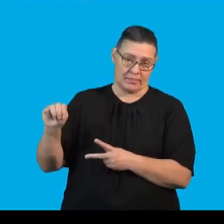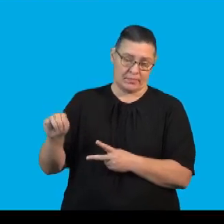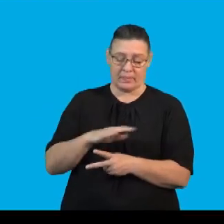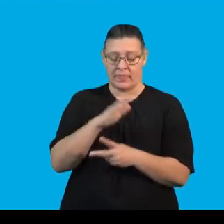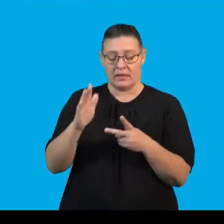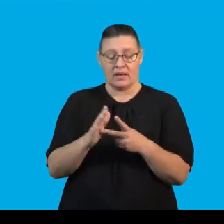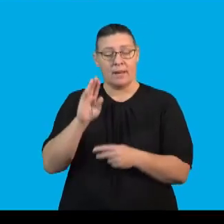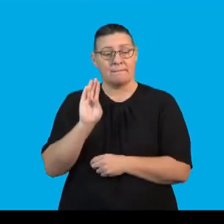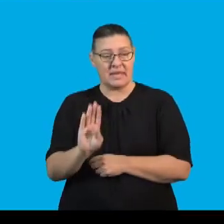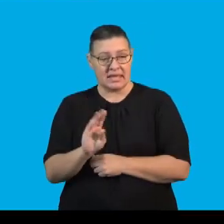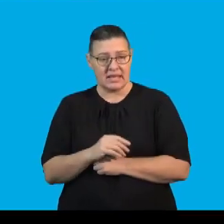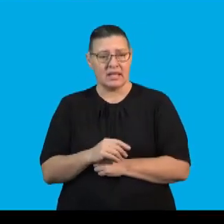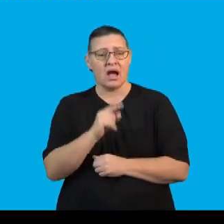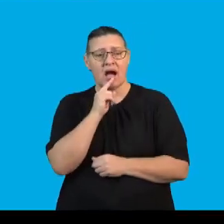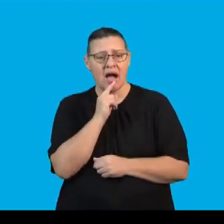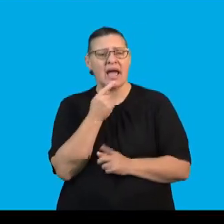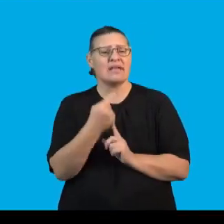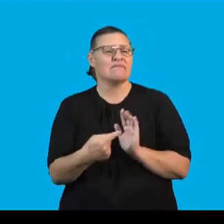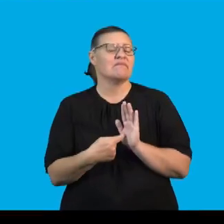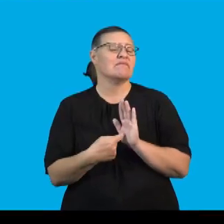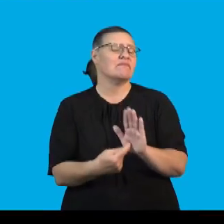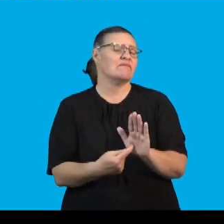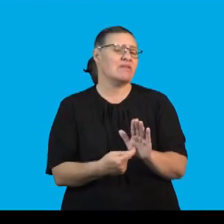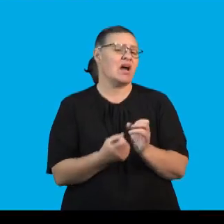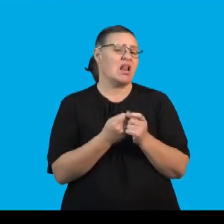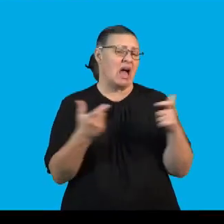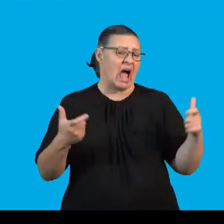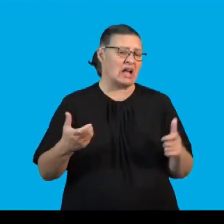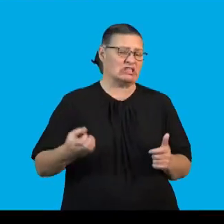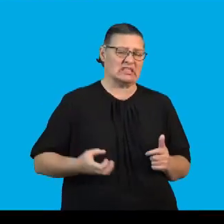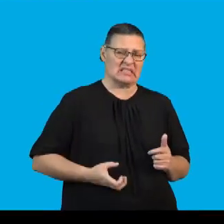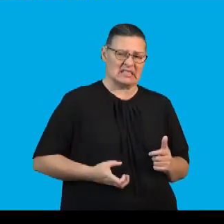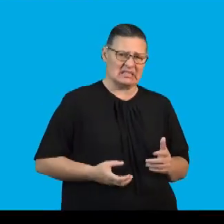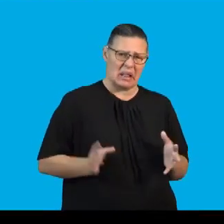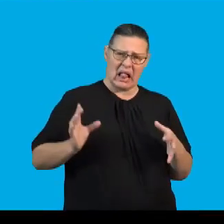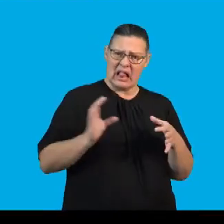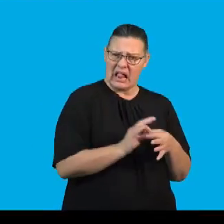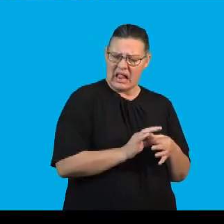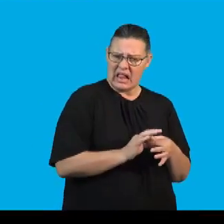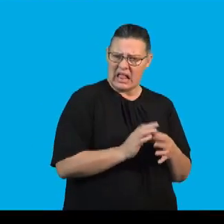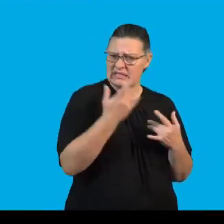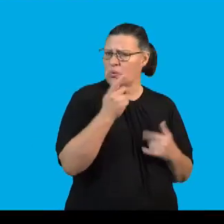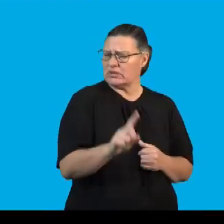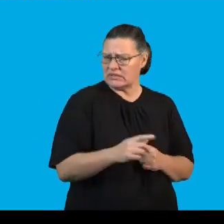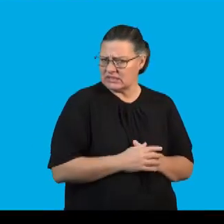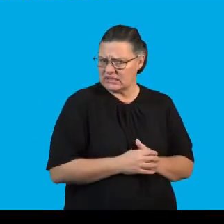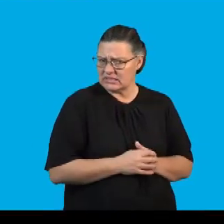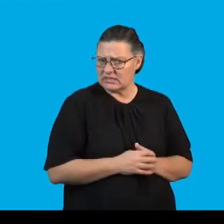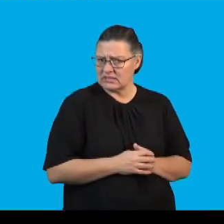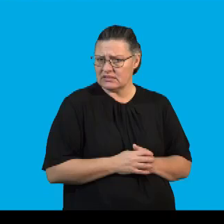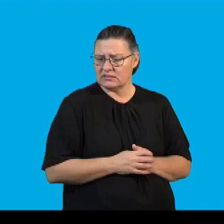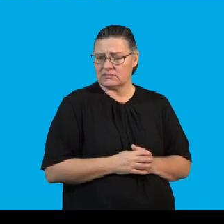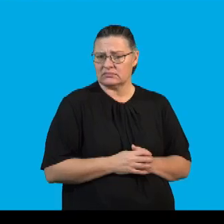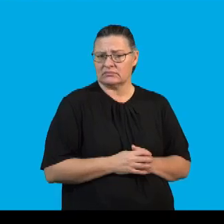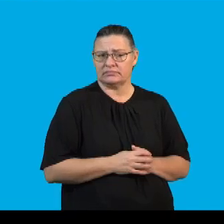B, you give two symptoms associated with very large cysts. If a